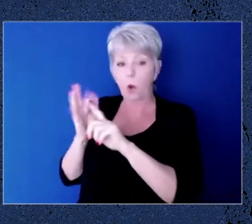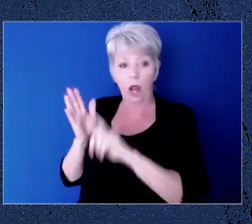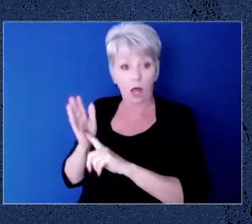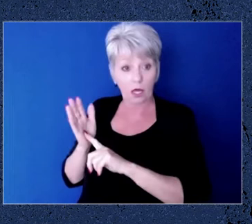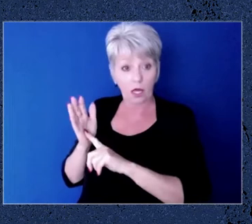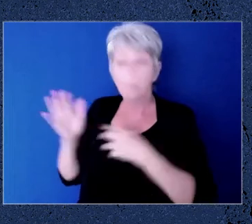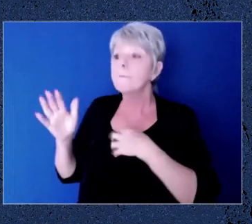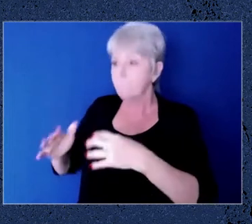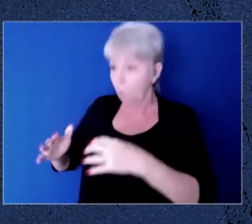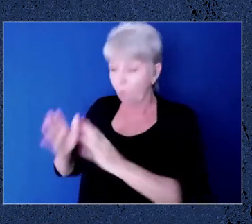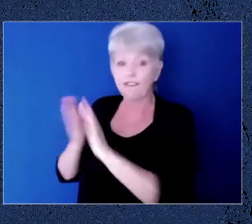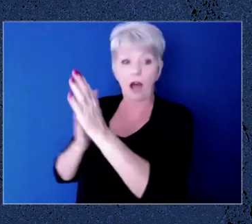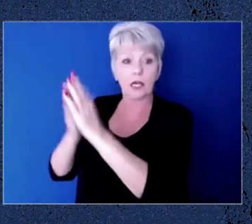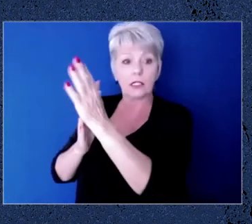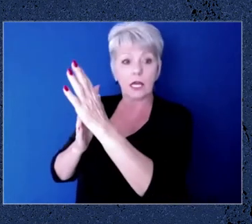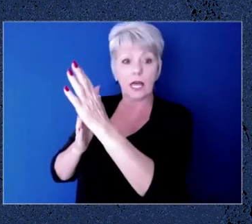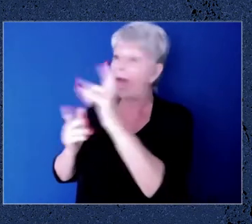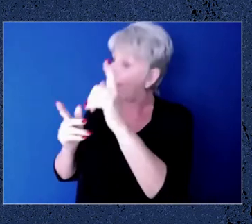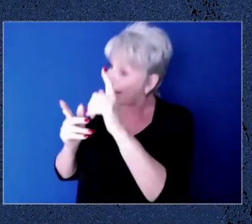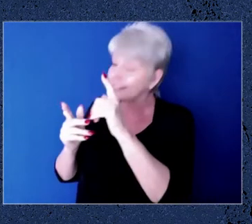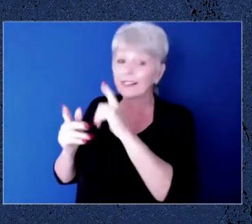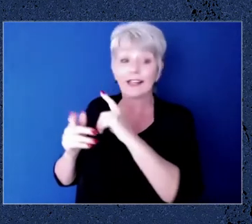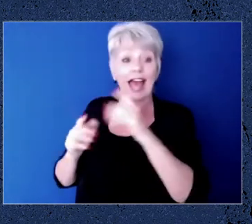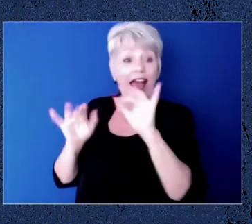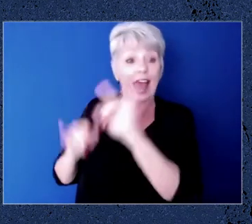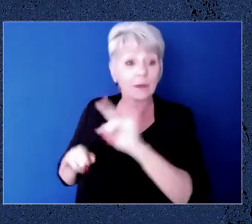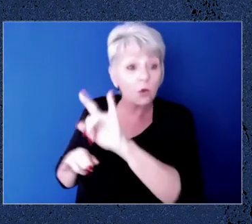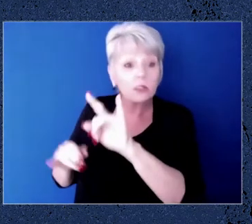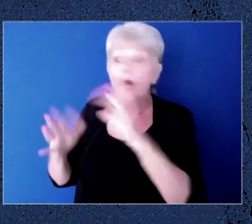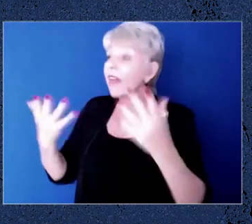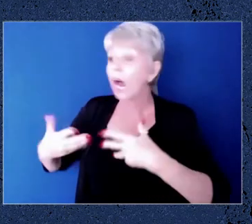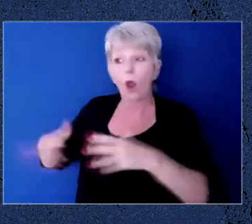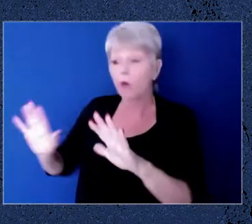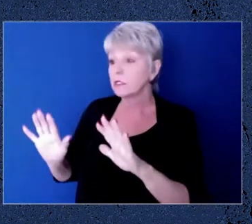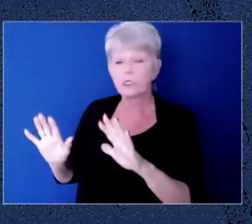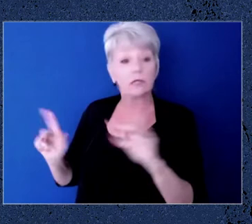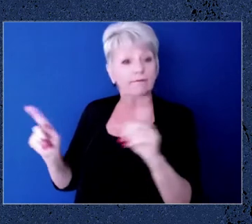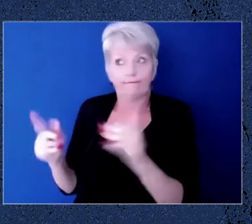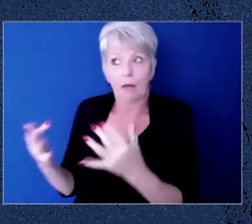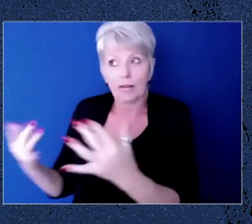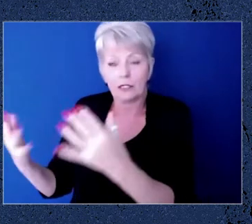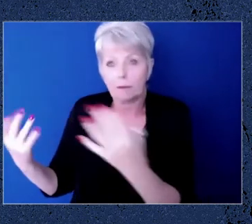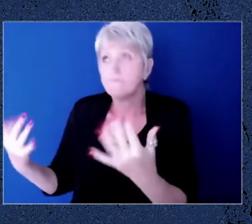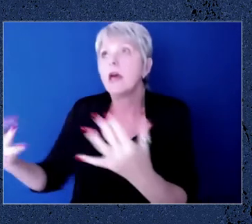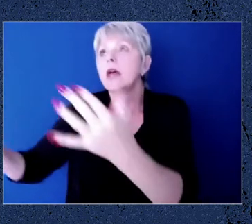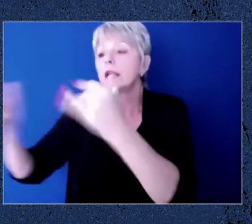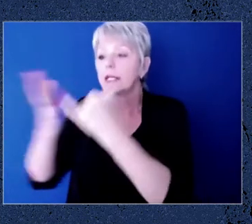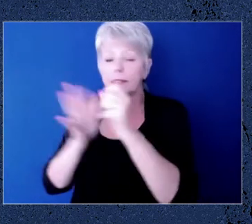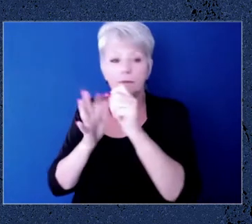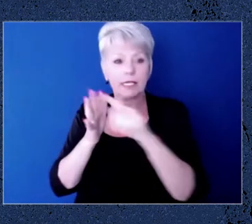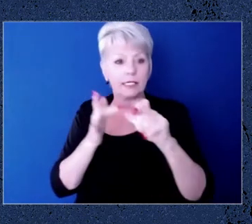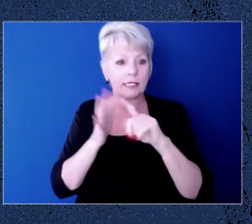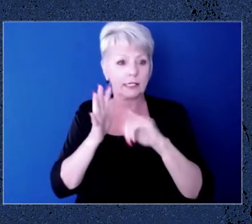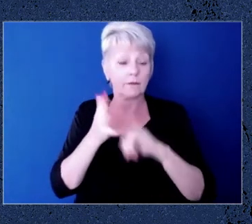rates of species loss that are now one of the highest in the world. We're getting a few questions through on Facebook.